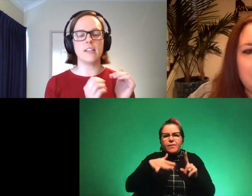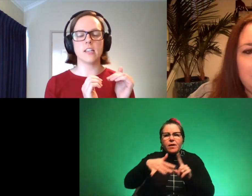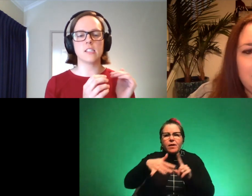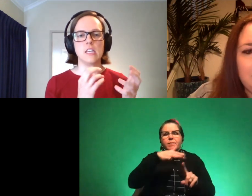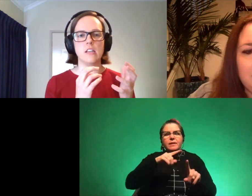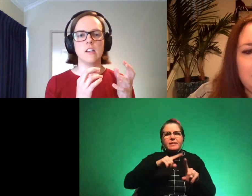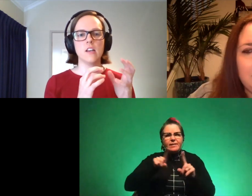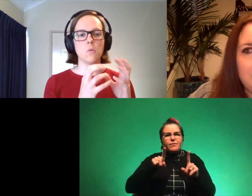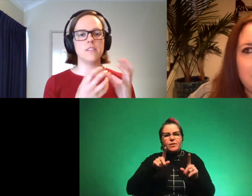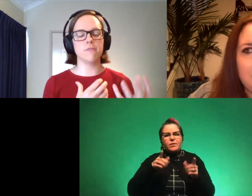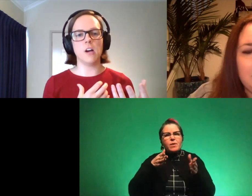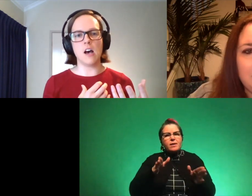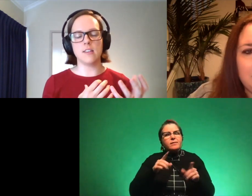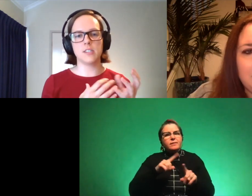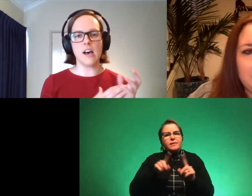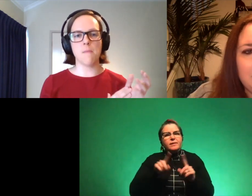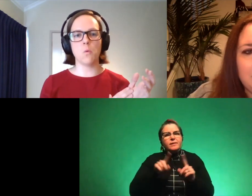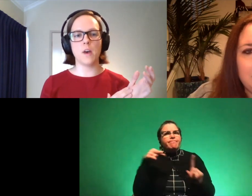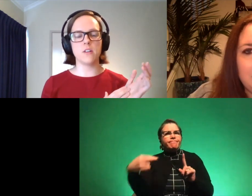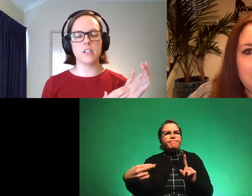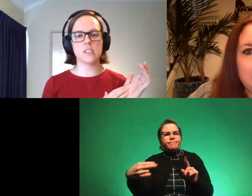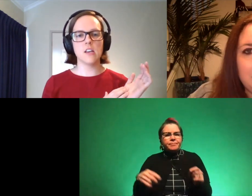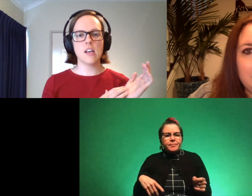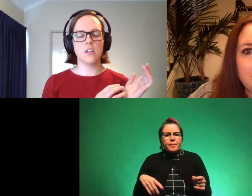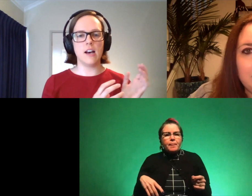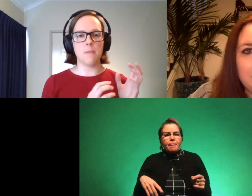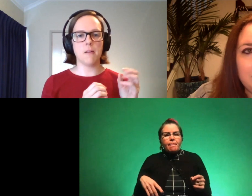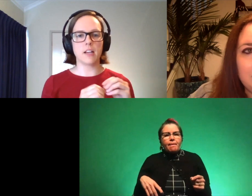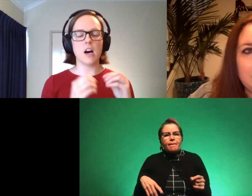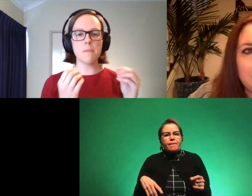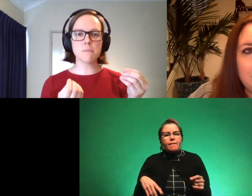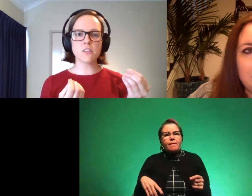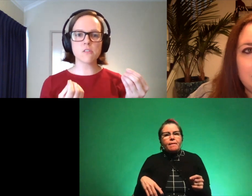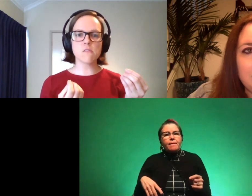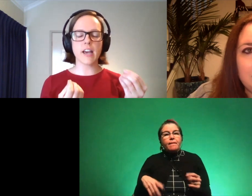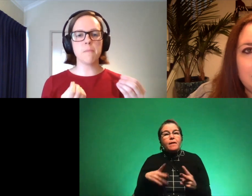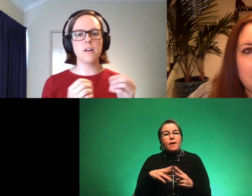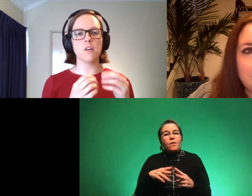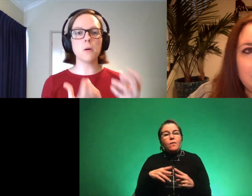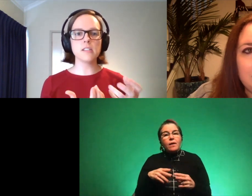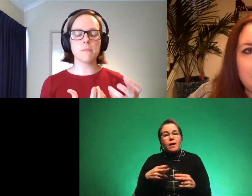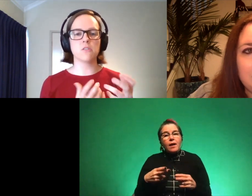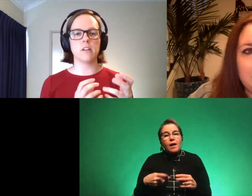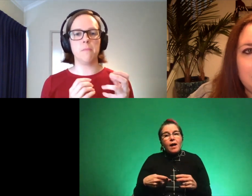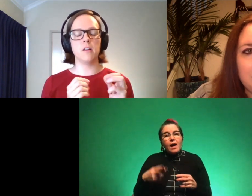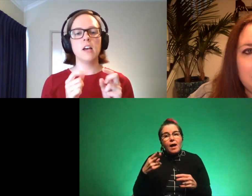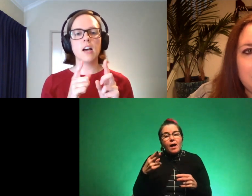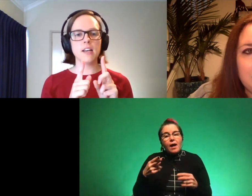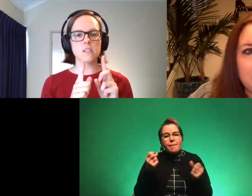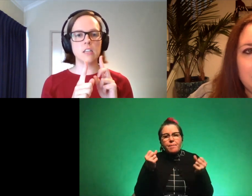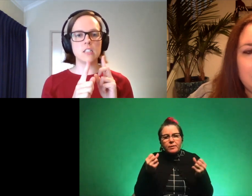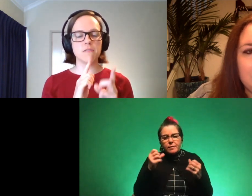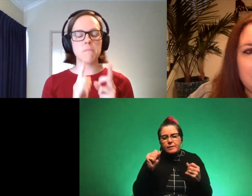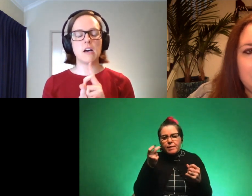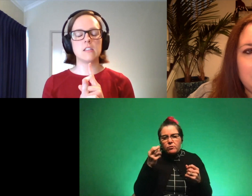different ways, like seeing it with different eyes, whether it's like a hyperspectral camera or a multispectral camera. And